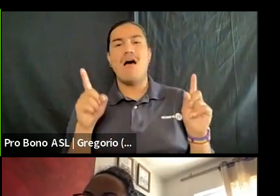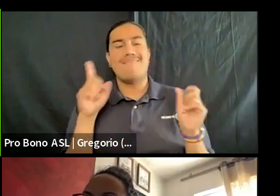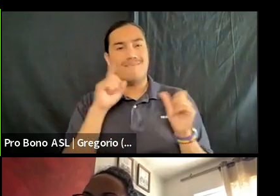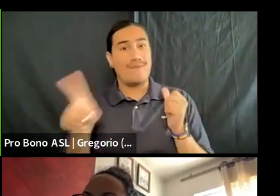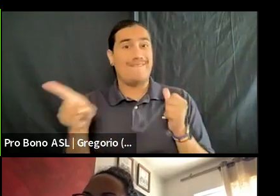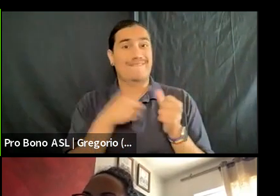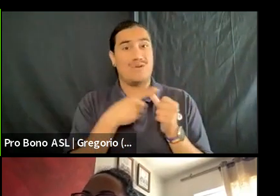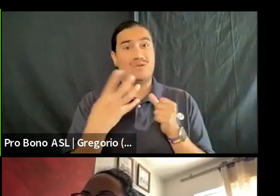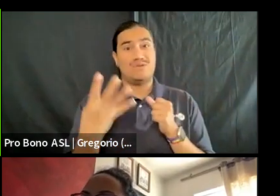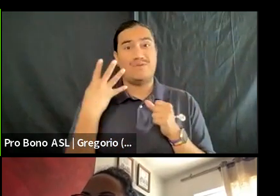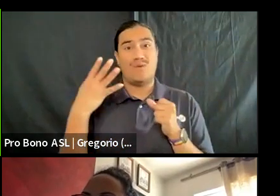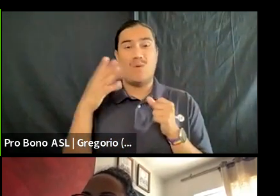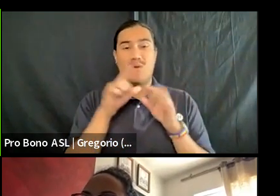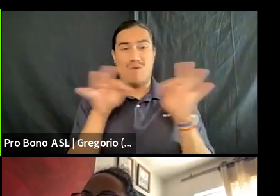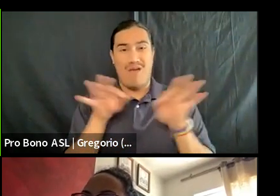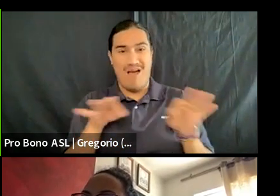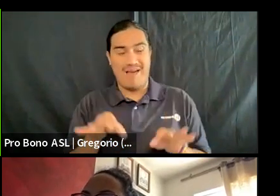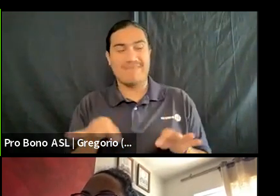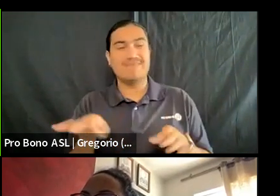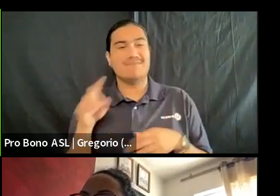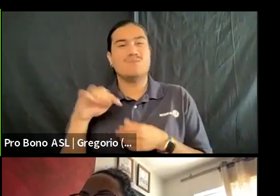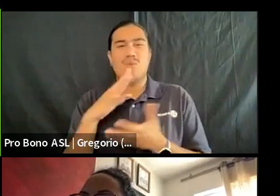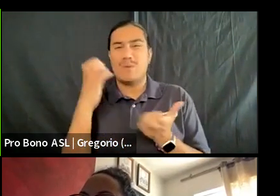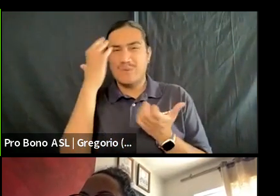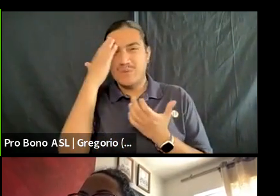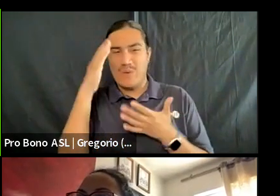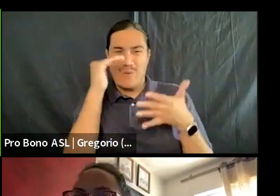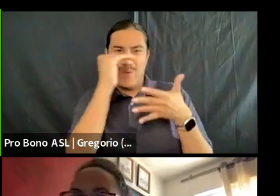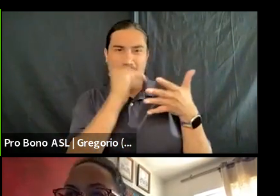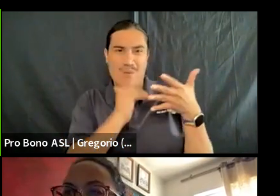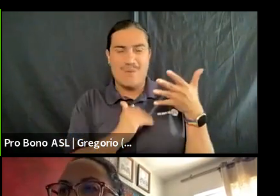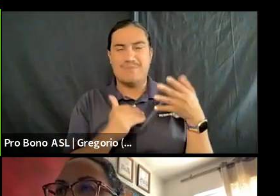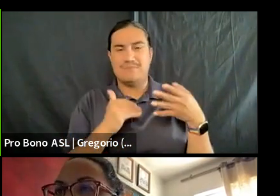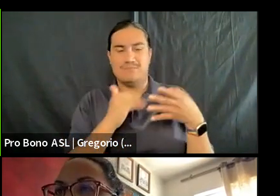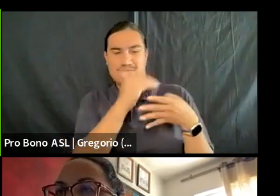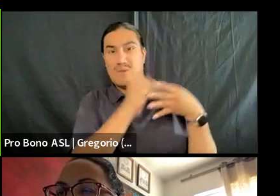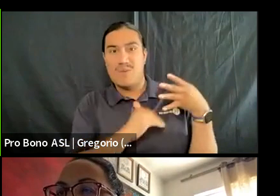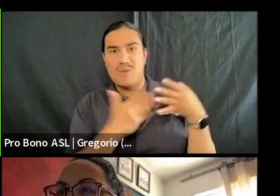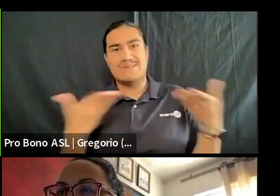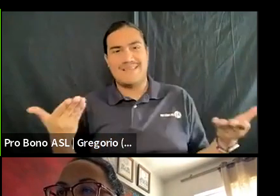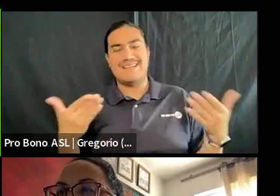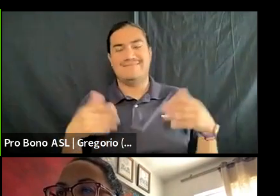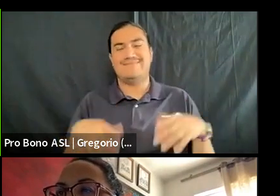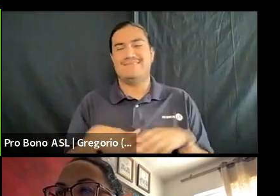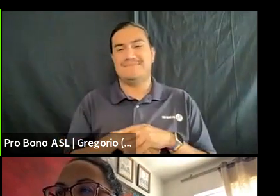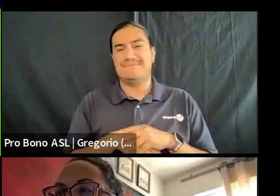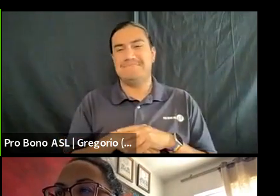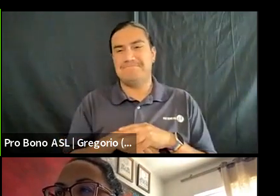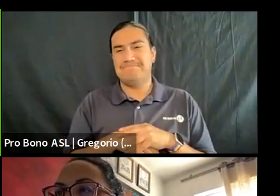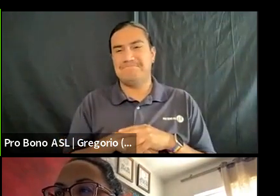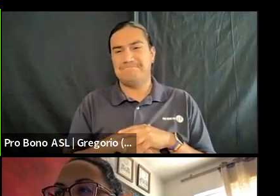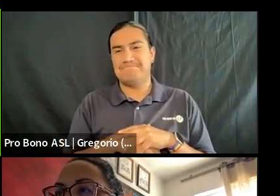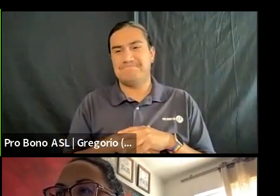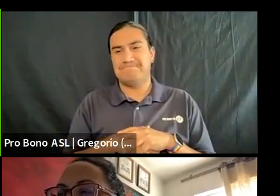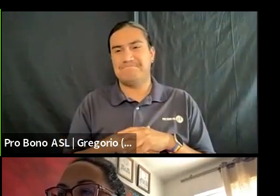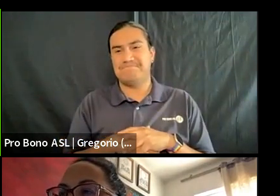four lines, we should know these characteristics of these characters.